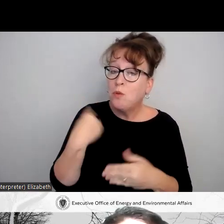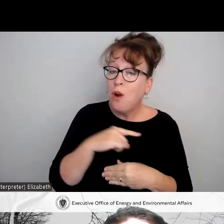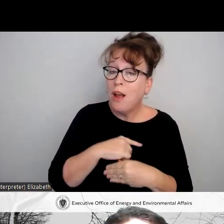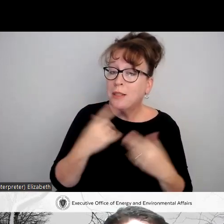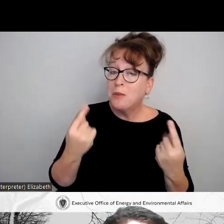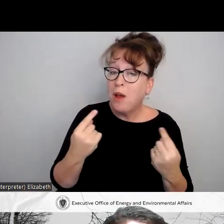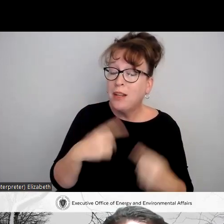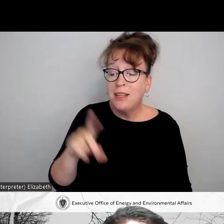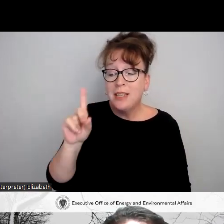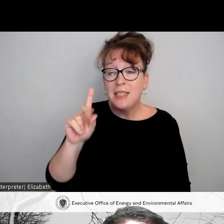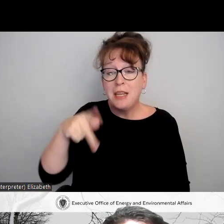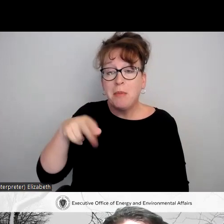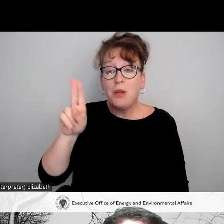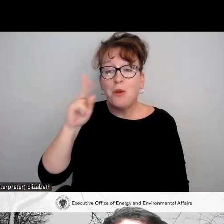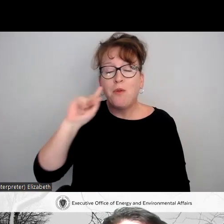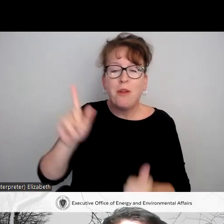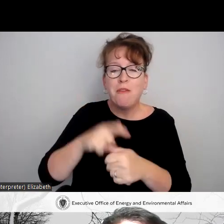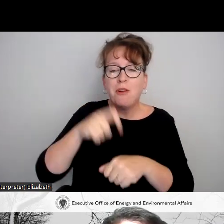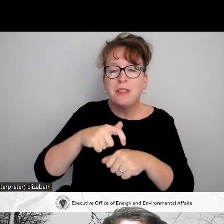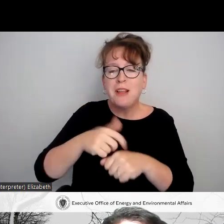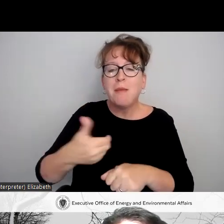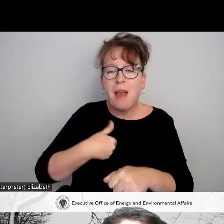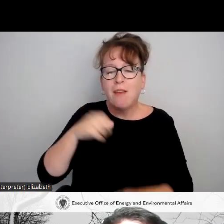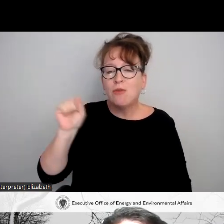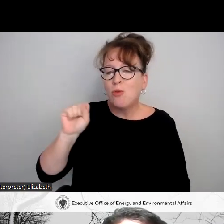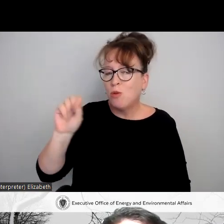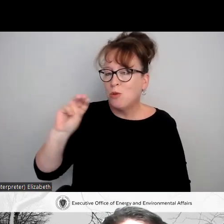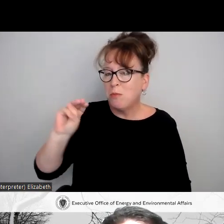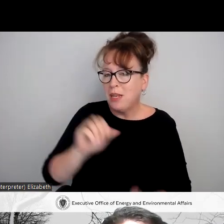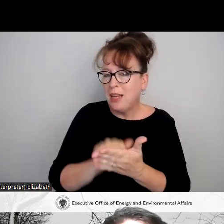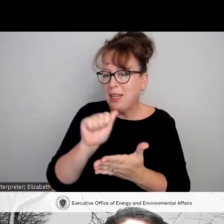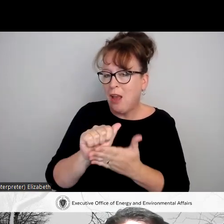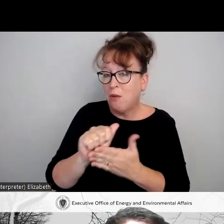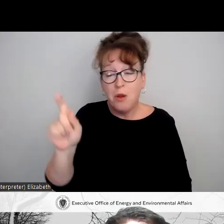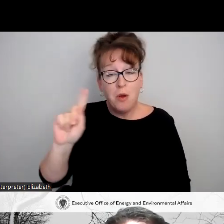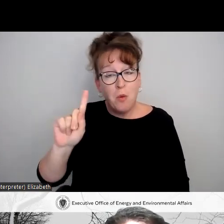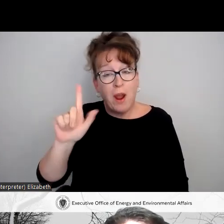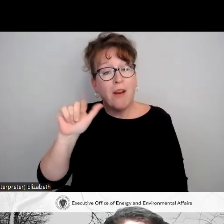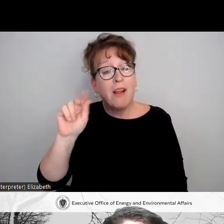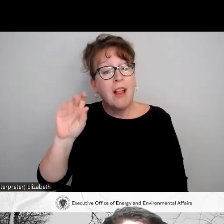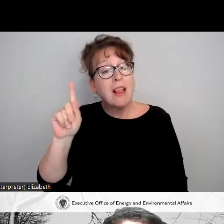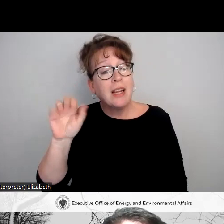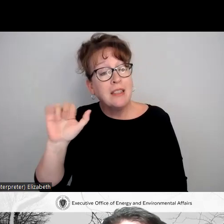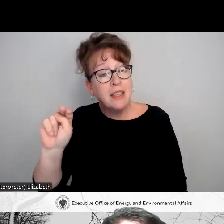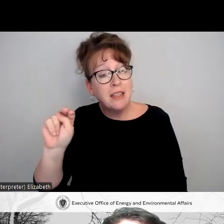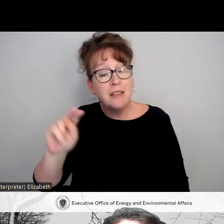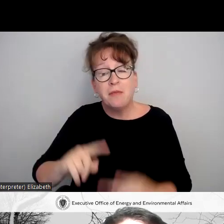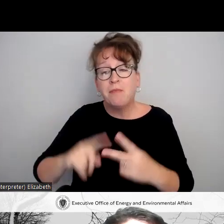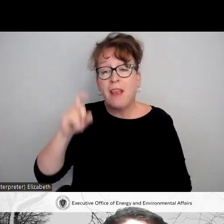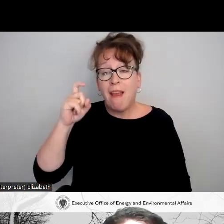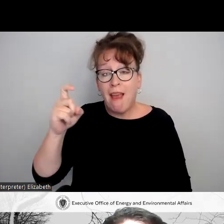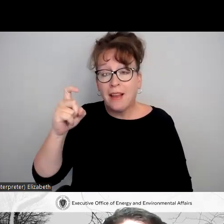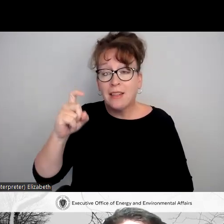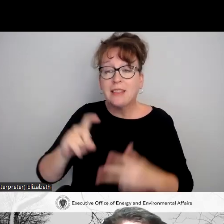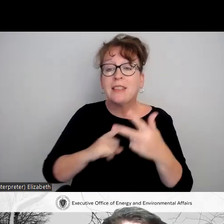DPU, for the first time, we are on social media. So check us out on LinkedIn, check us out on X, formerly known as Twitter.